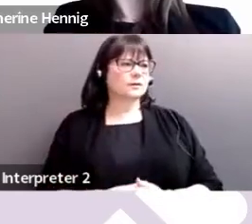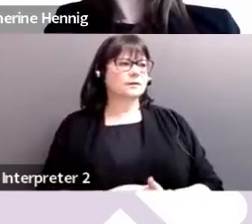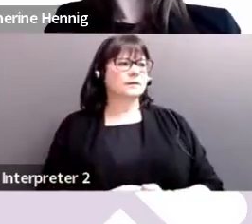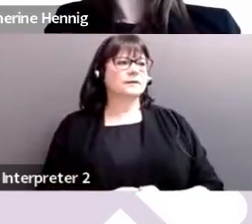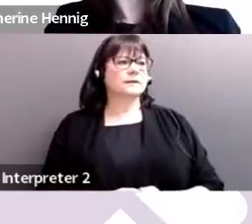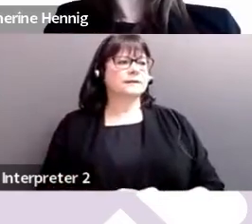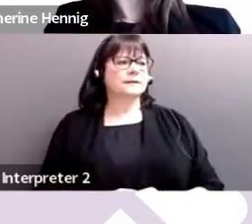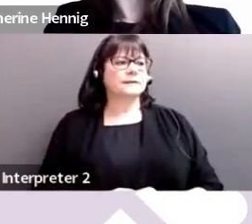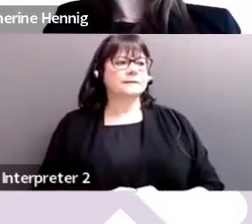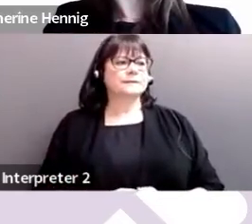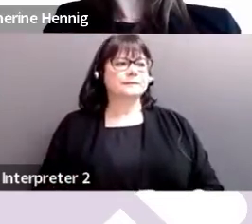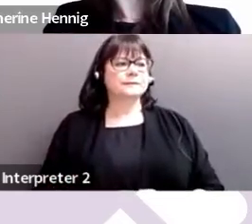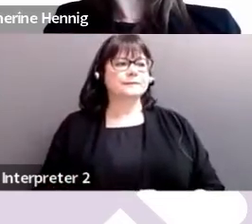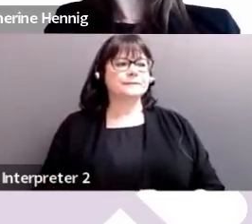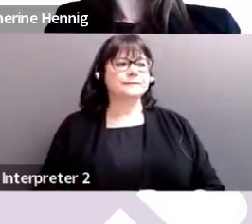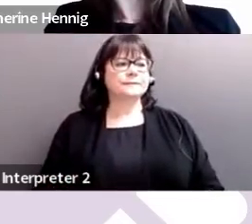Yeah.